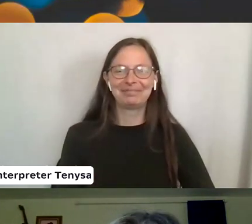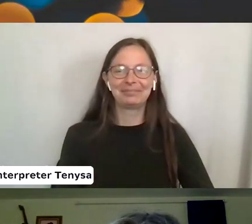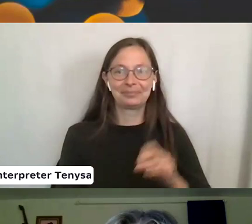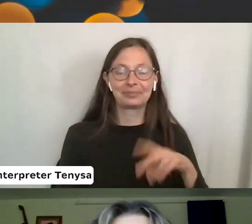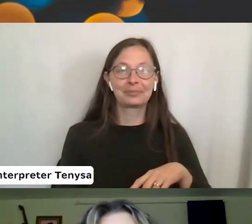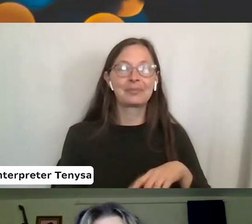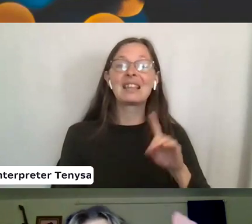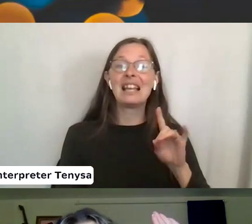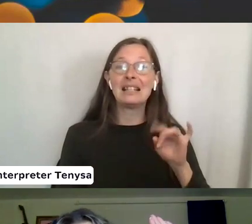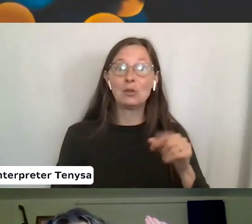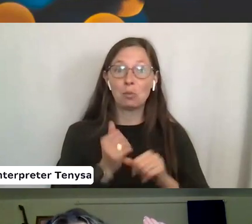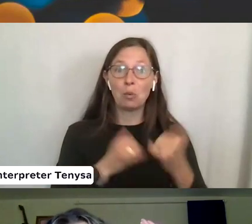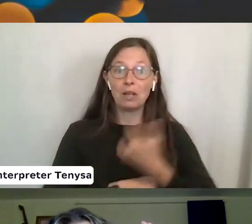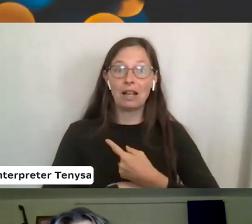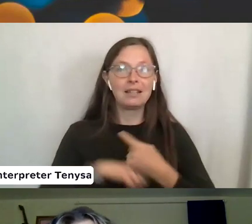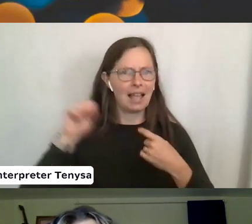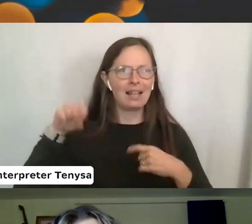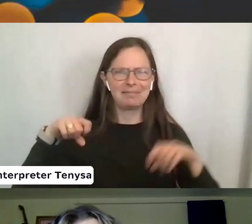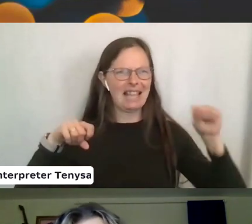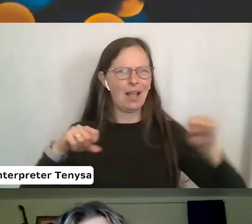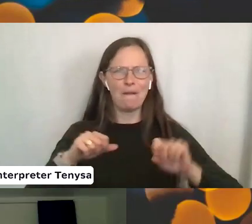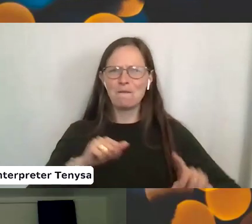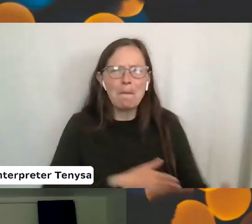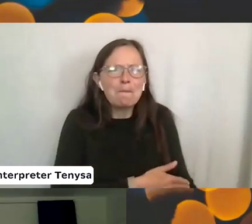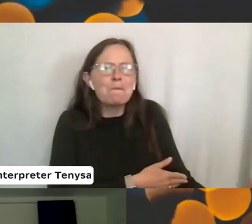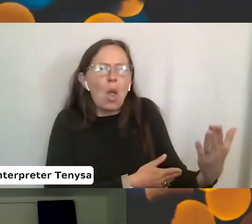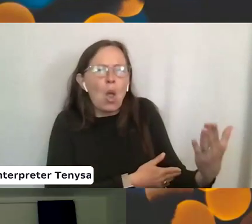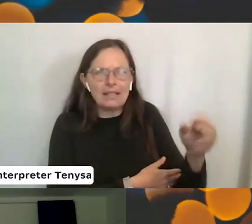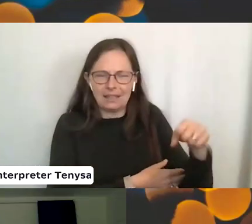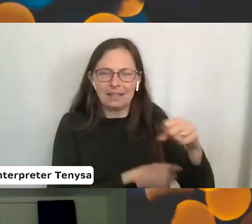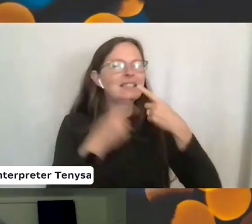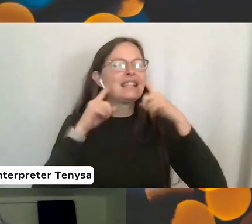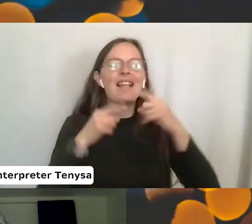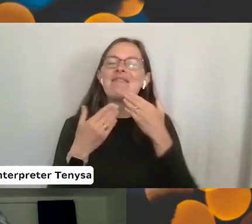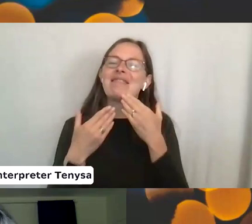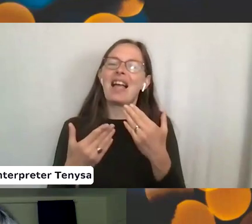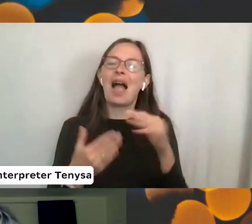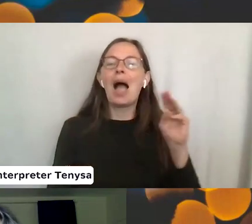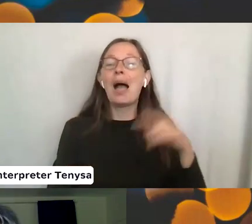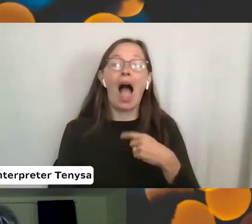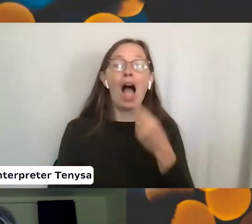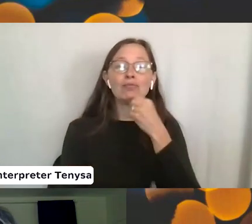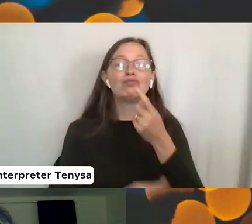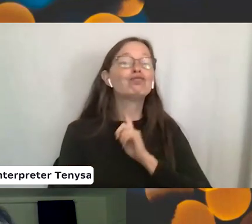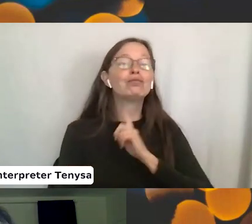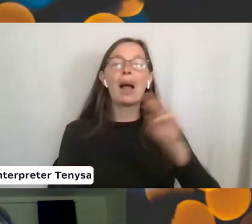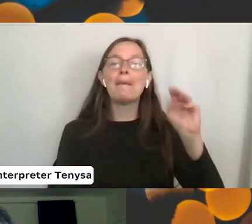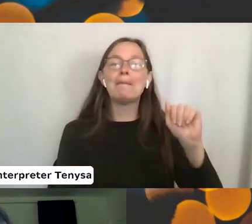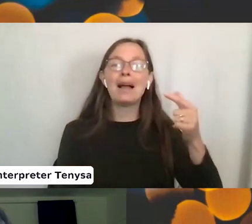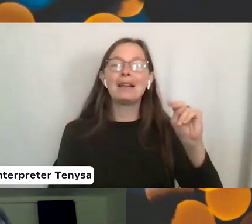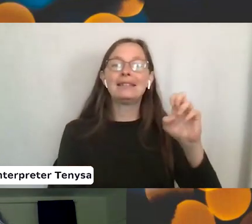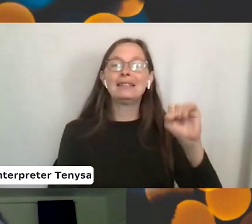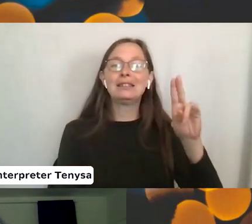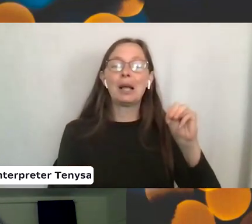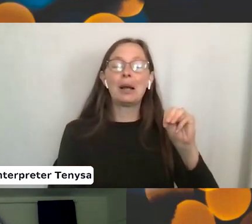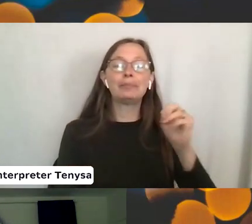Did you poop today? I did. Yeah. First Success. thing in the morning. Success. Thank you, magnesium.